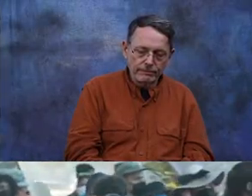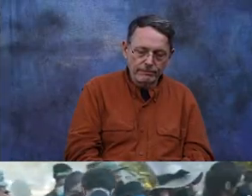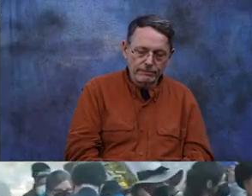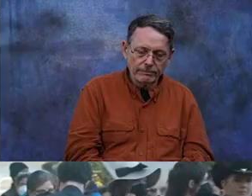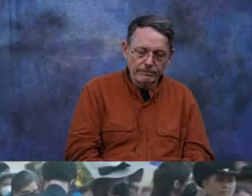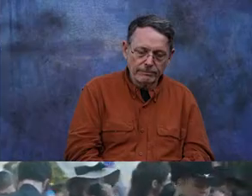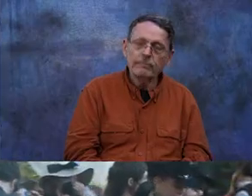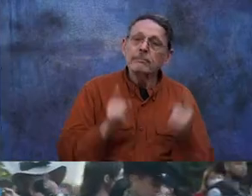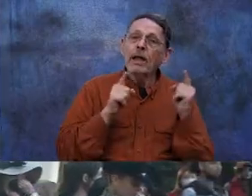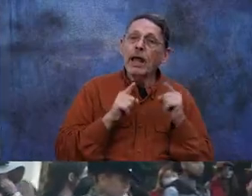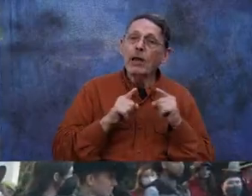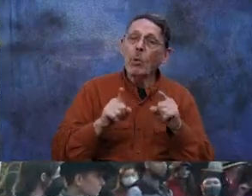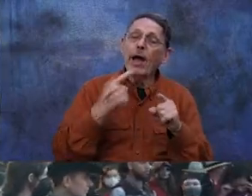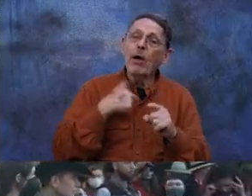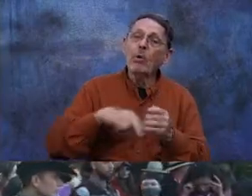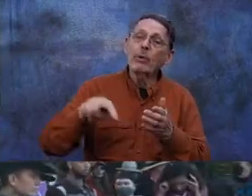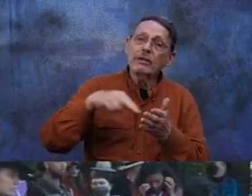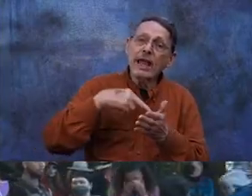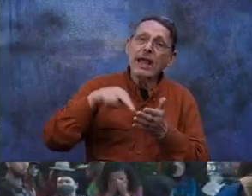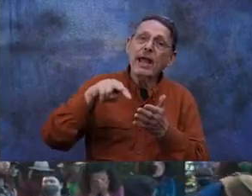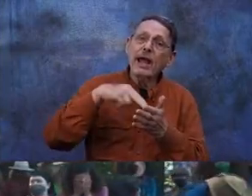And as we dance together,